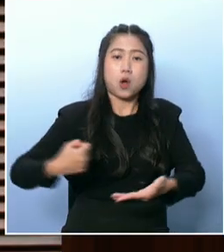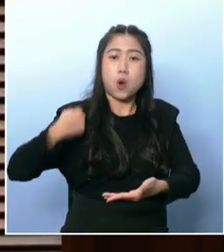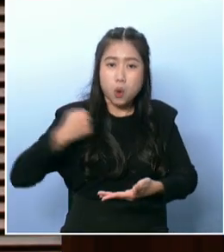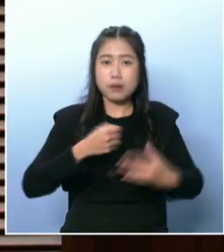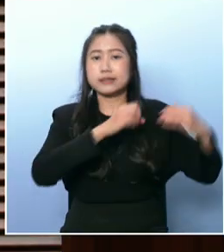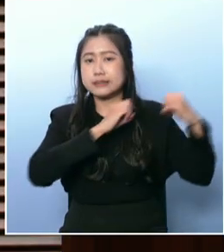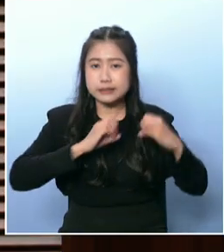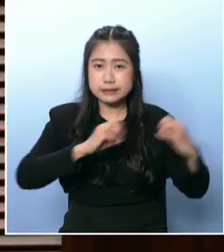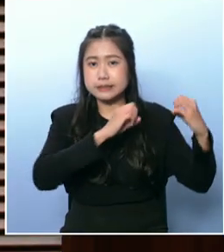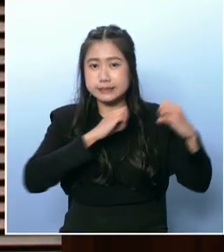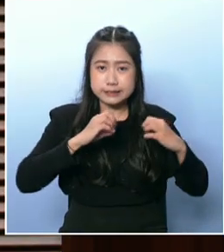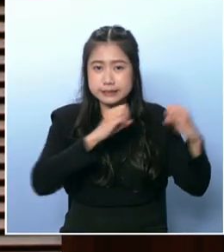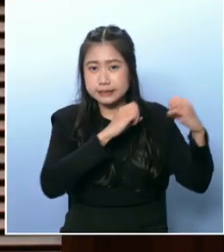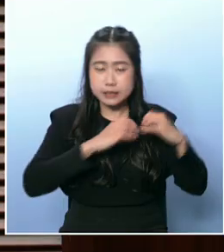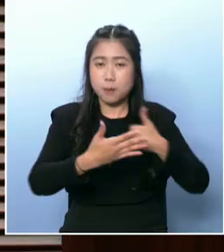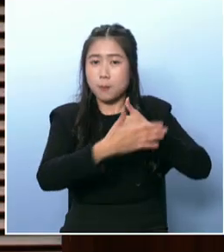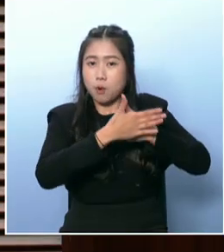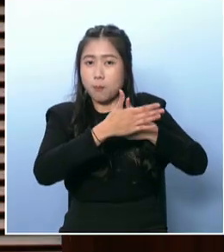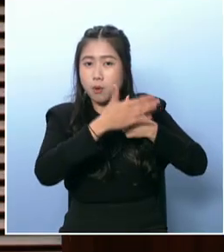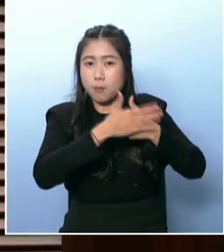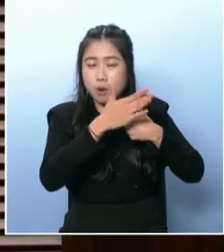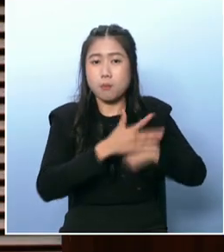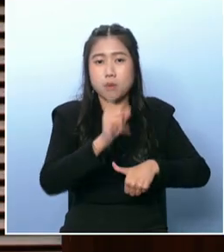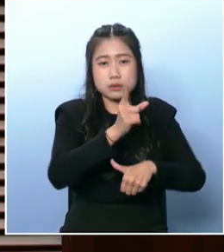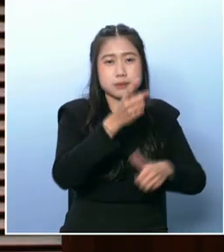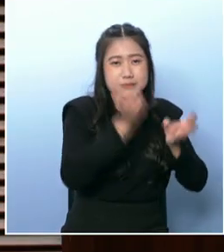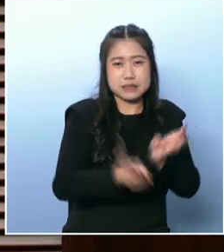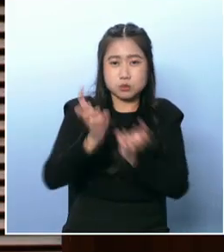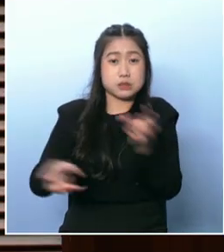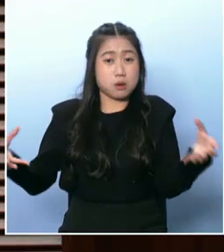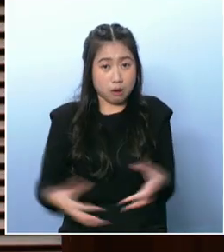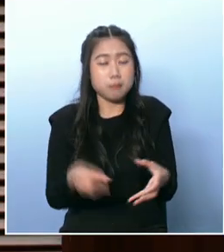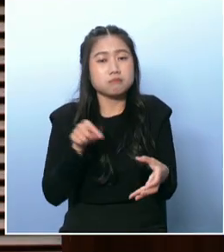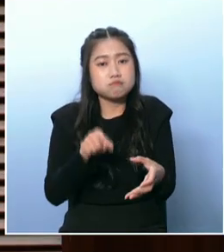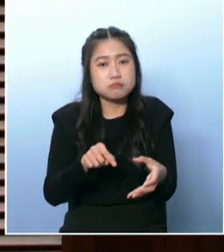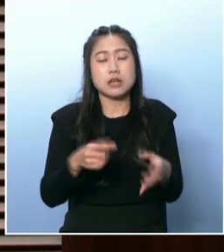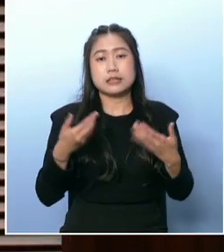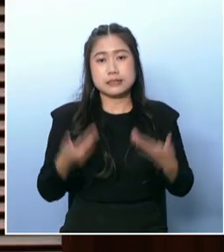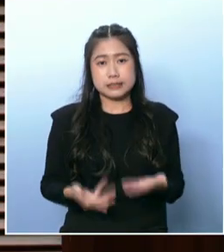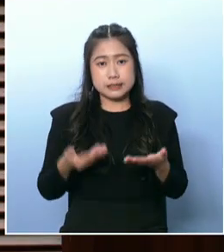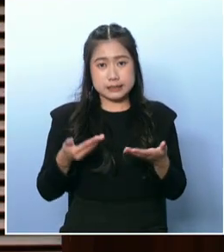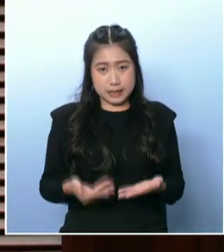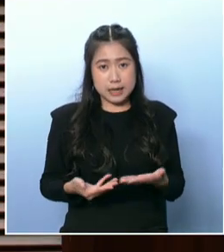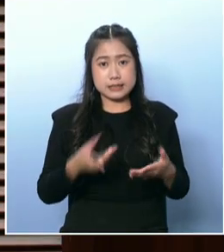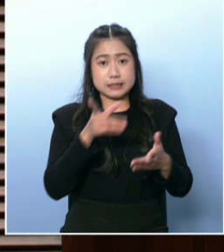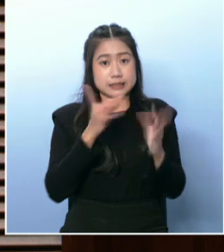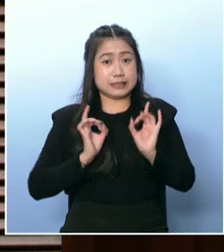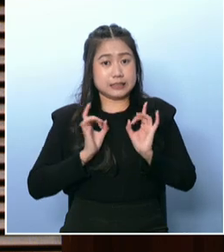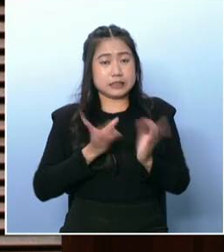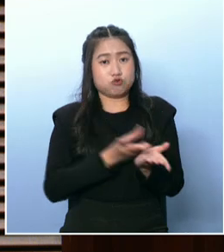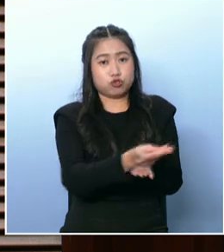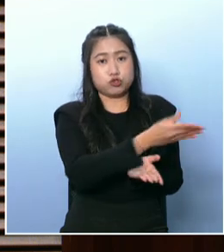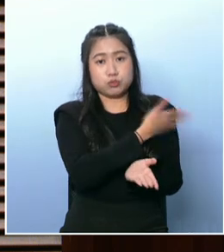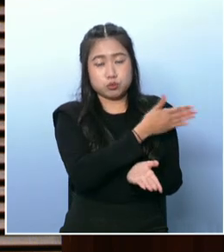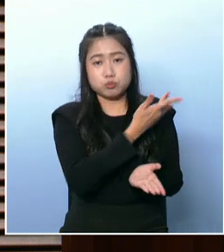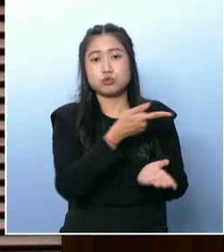the Privacy Commissioner and they have been helpful and proactive. So for the time